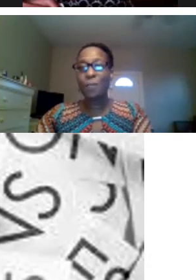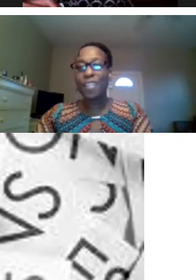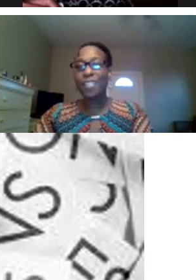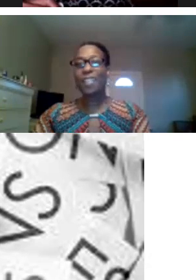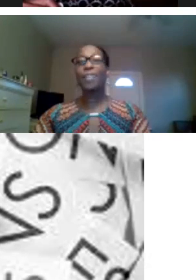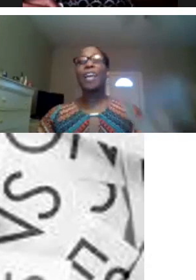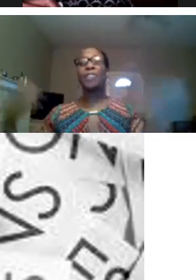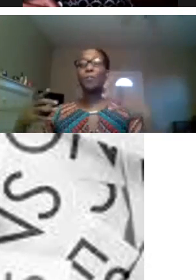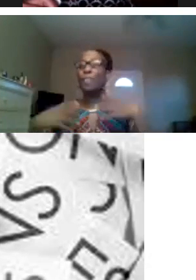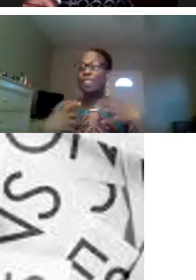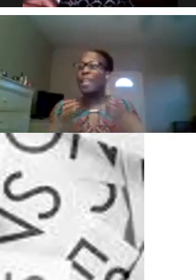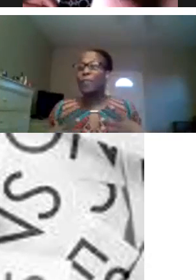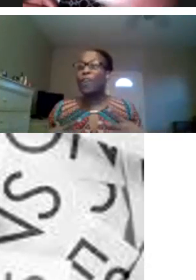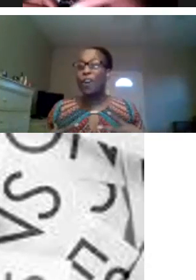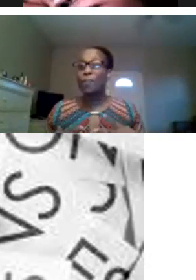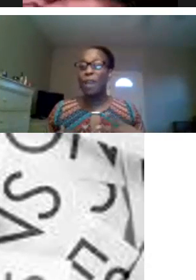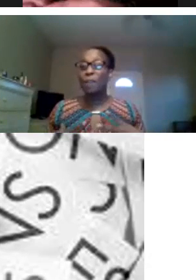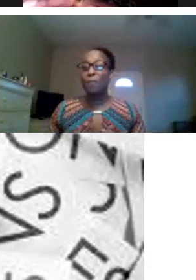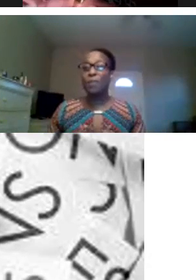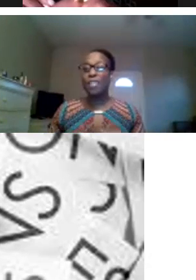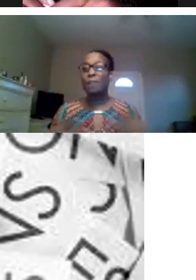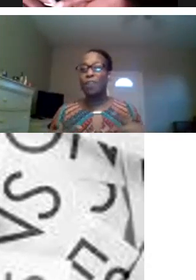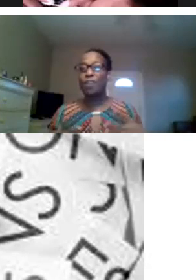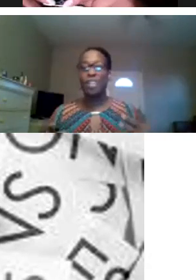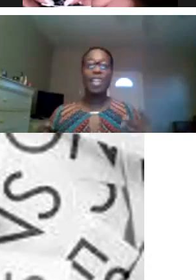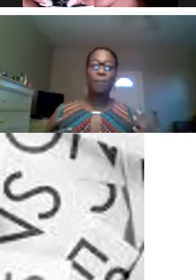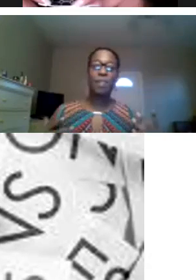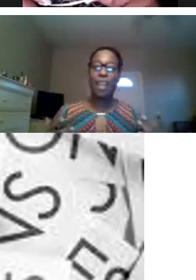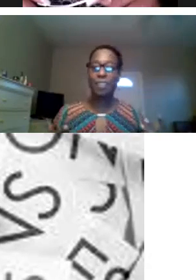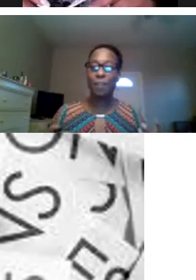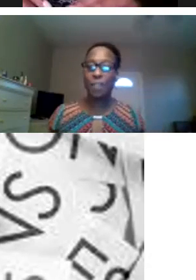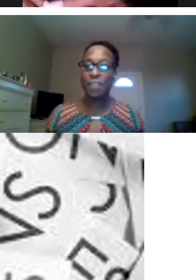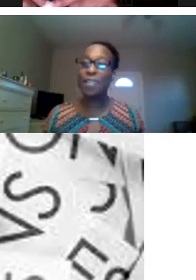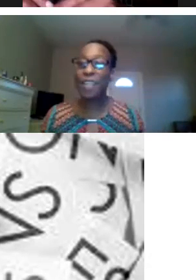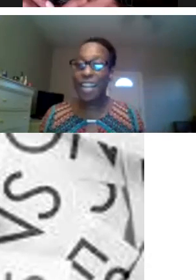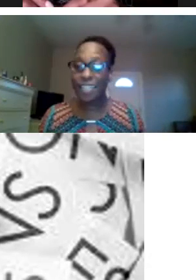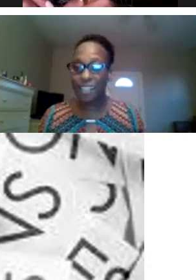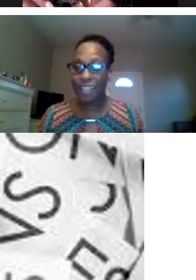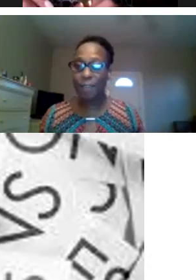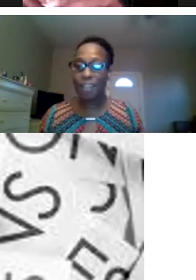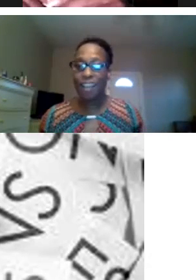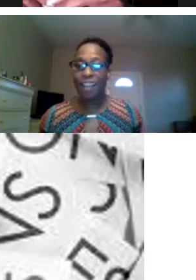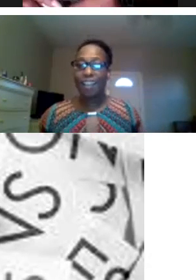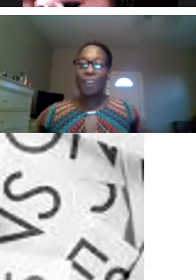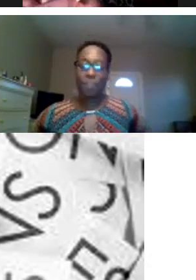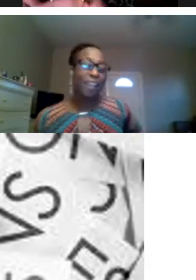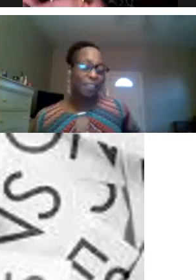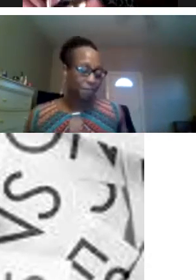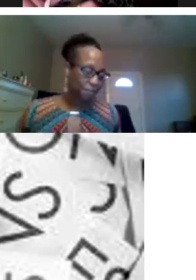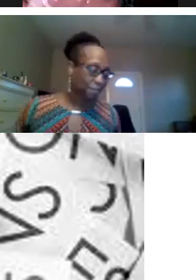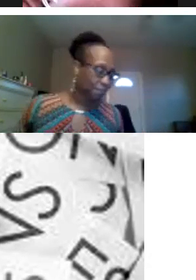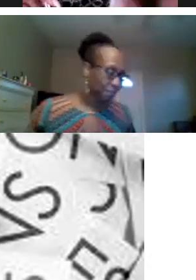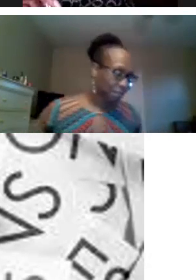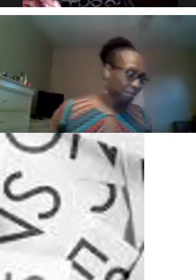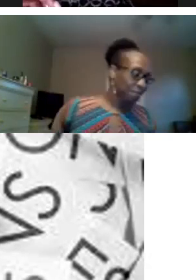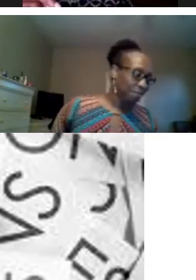And so when they see, like, with the same shirt on, right? People with the same shirt on, then they can be, like, somewhat intimidating to them. Yeah. Okay. You